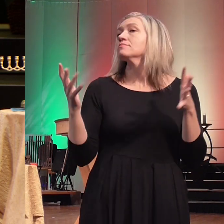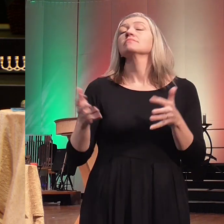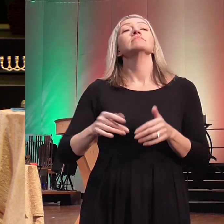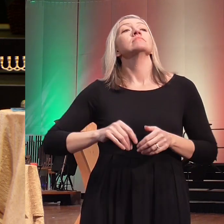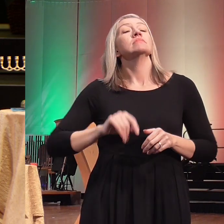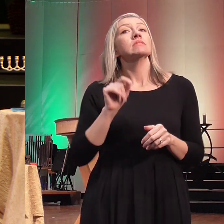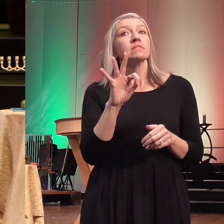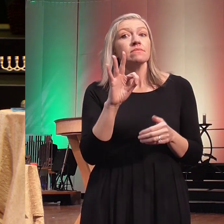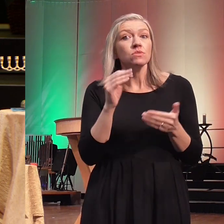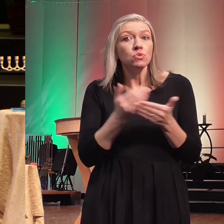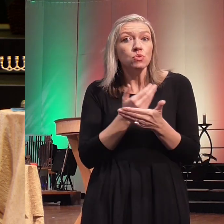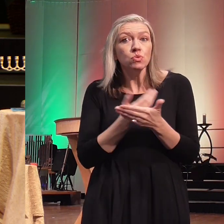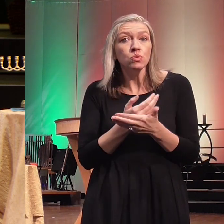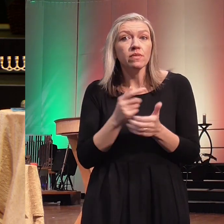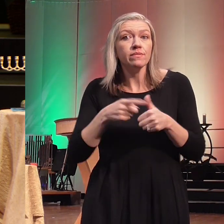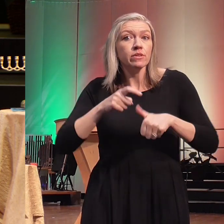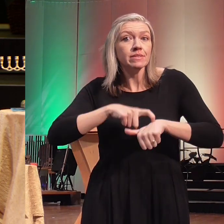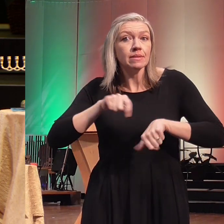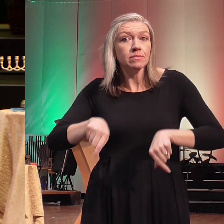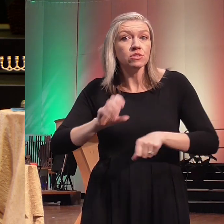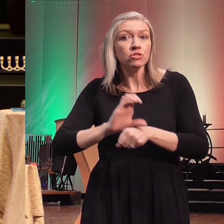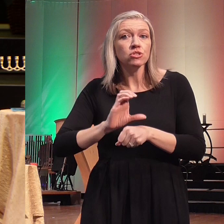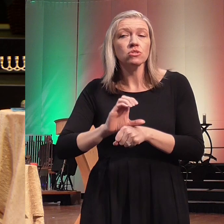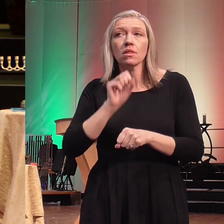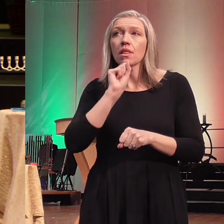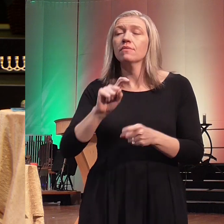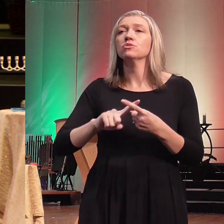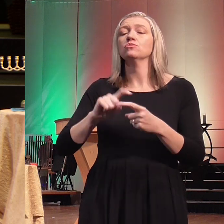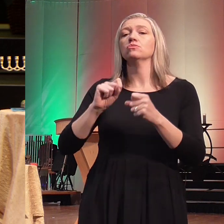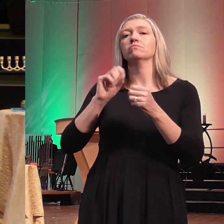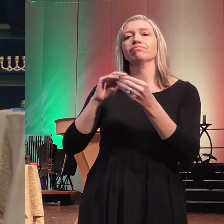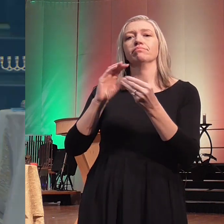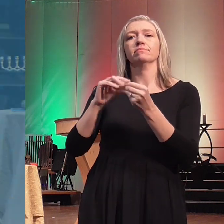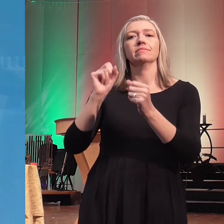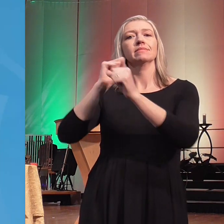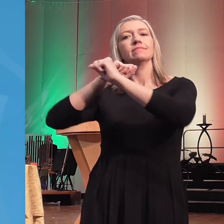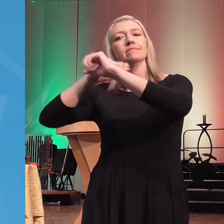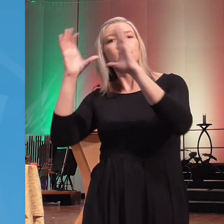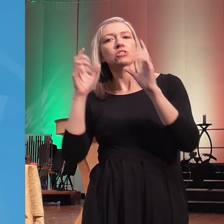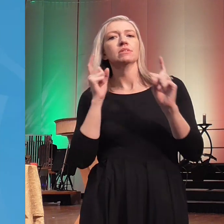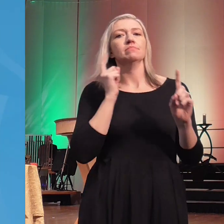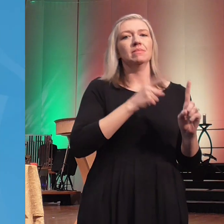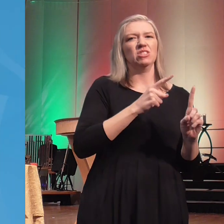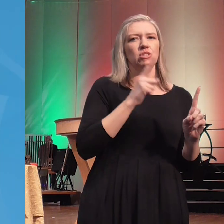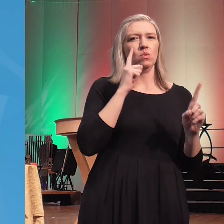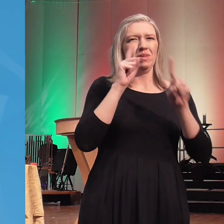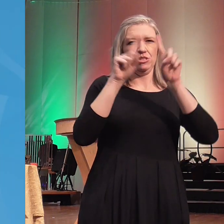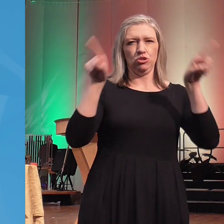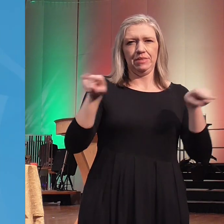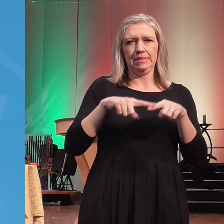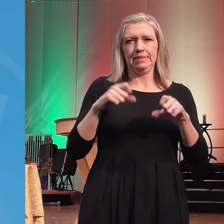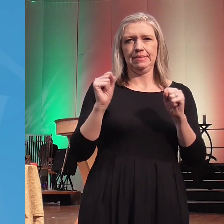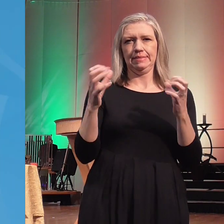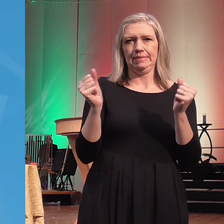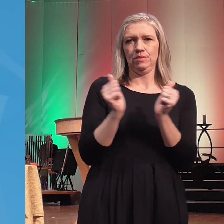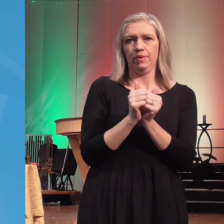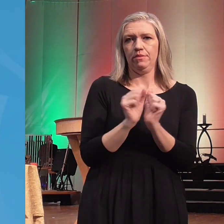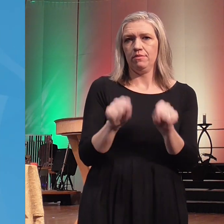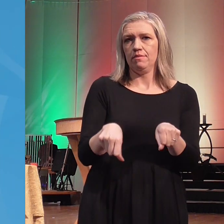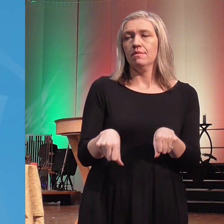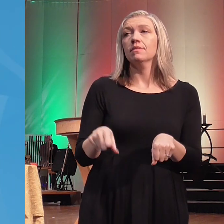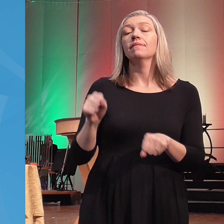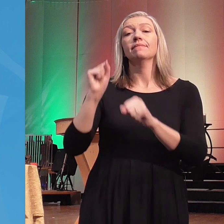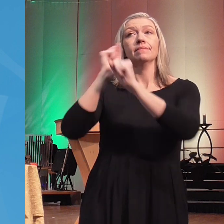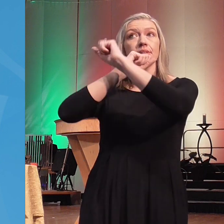If you are new to Mile High Church, we love to recite our vision and mission each week. They're coming up on the screens. If you want to say it along with me, they go like